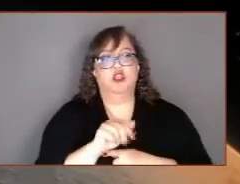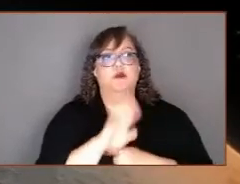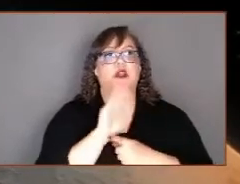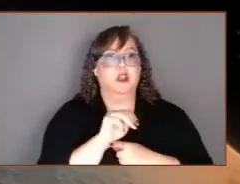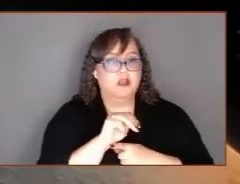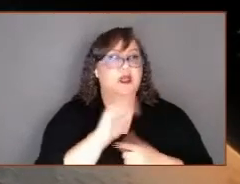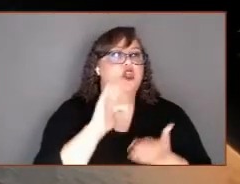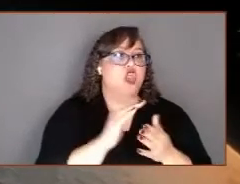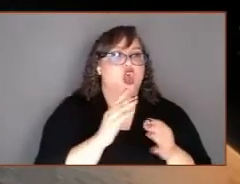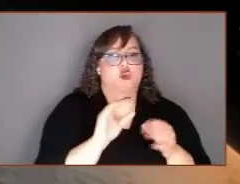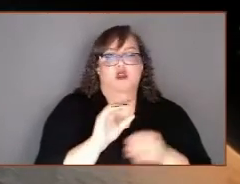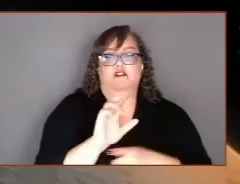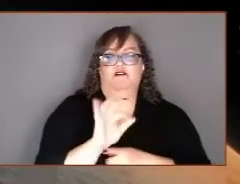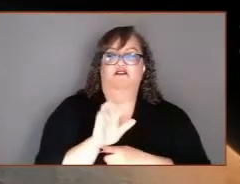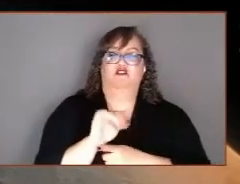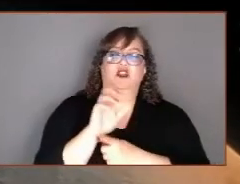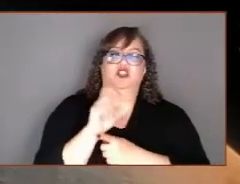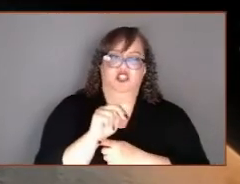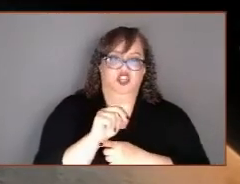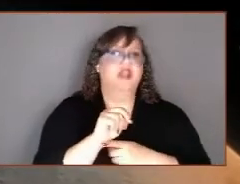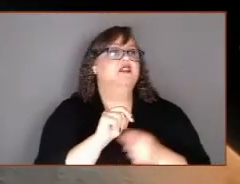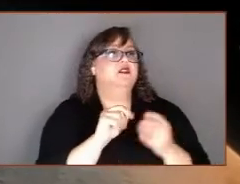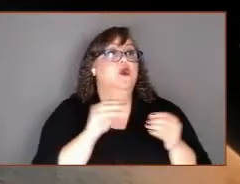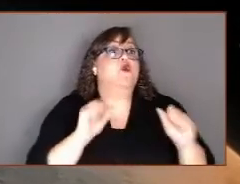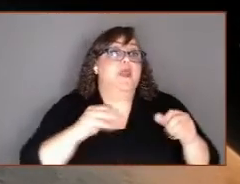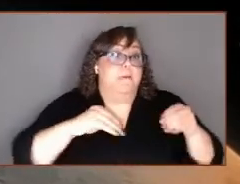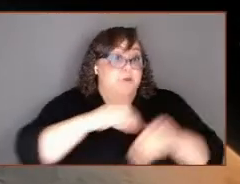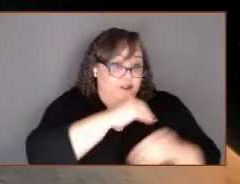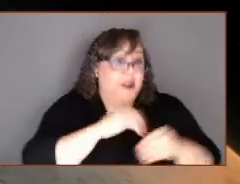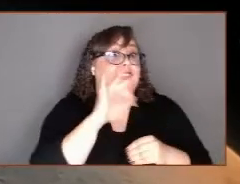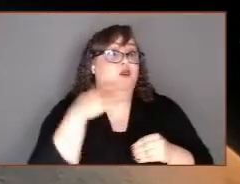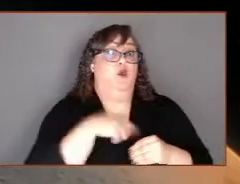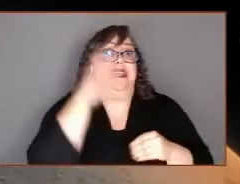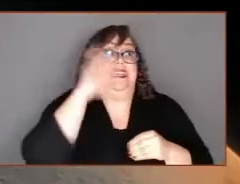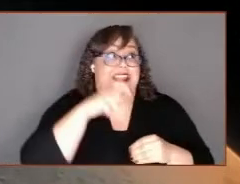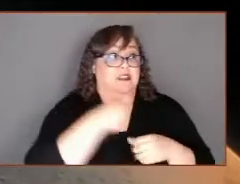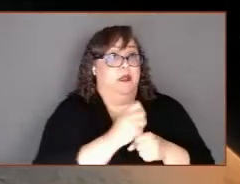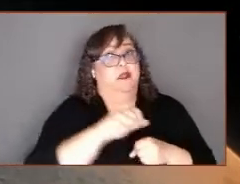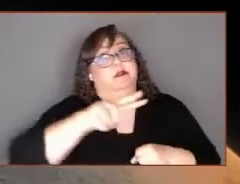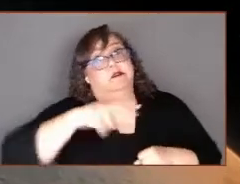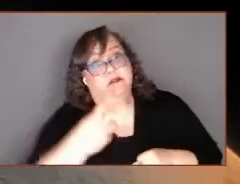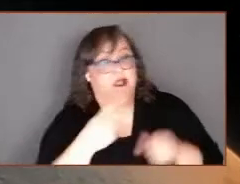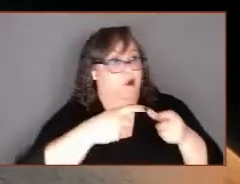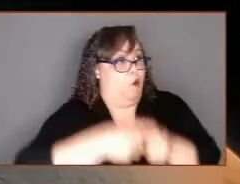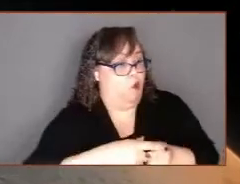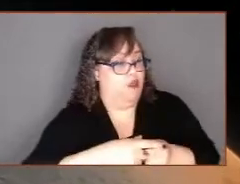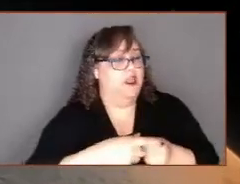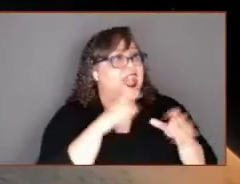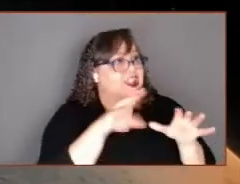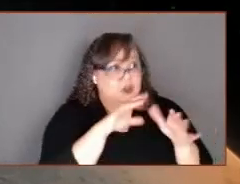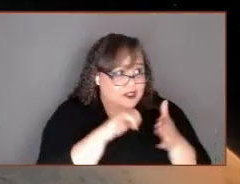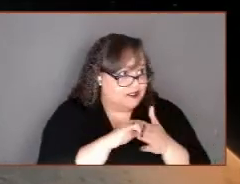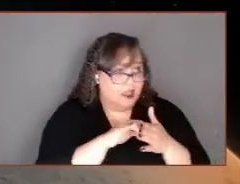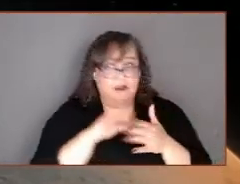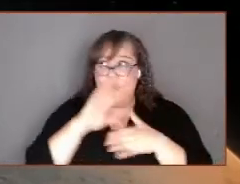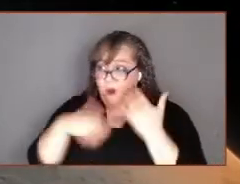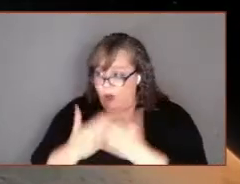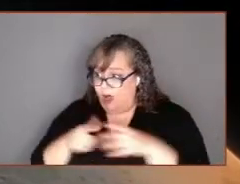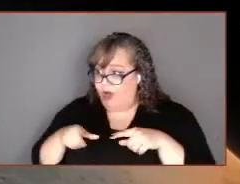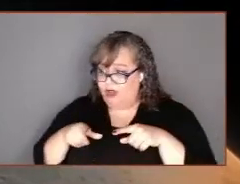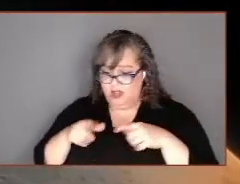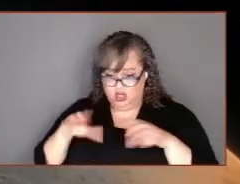the rail around in case we need to make another hole as well. Yes, ma'am. And of course, you did all of this in the midst of a global pandemic, like all the other teams